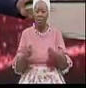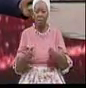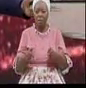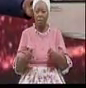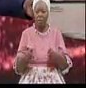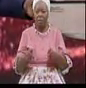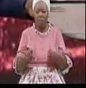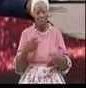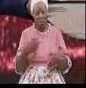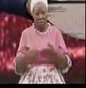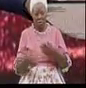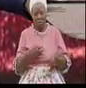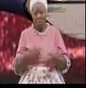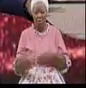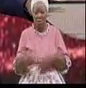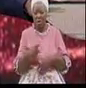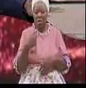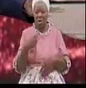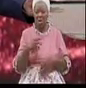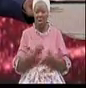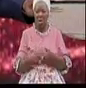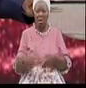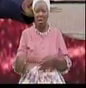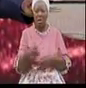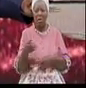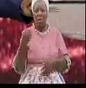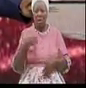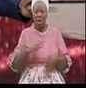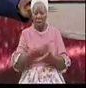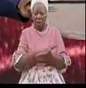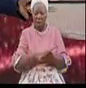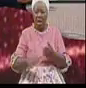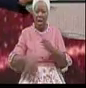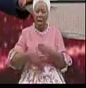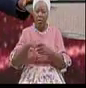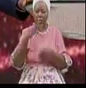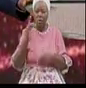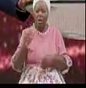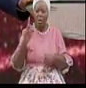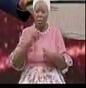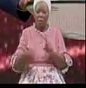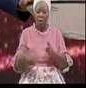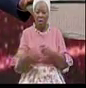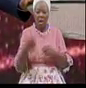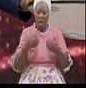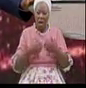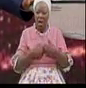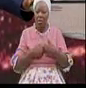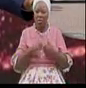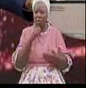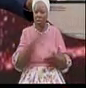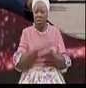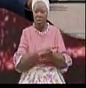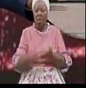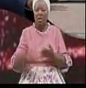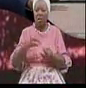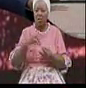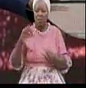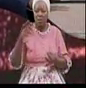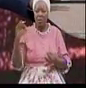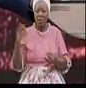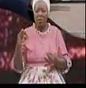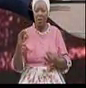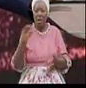though they said they were clean outwardly, they had unclean spirits